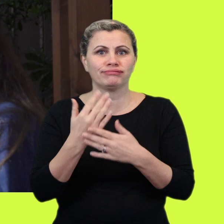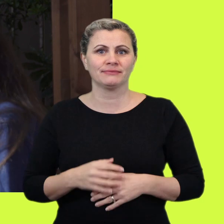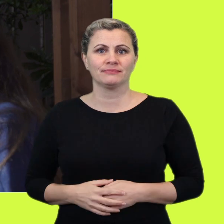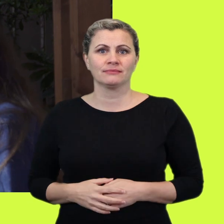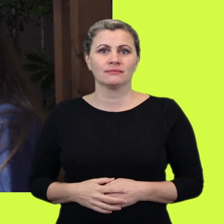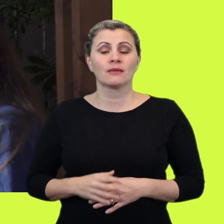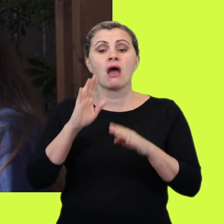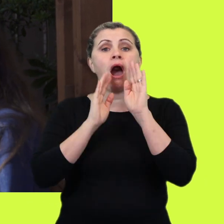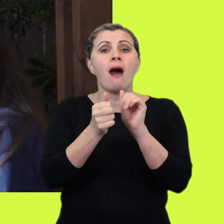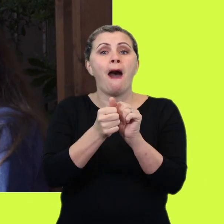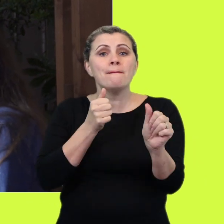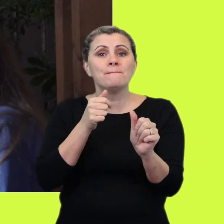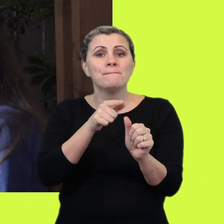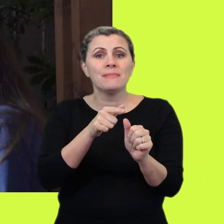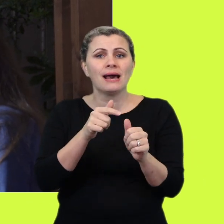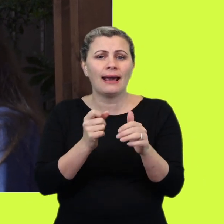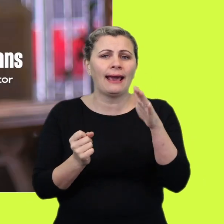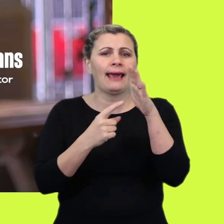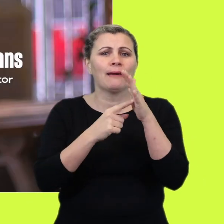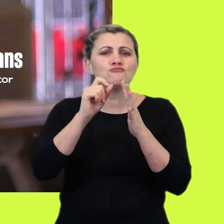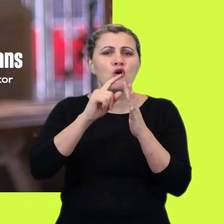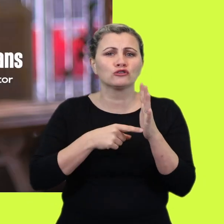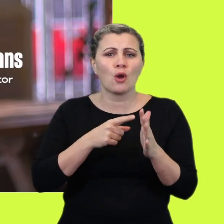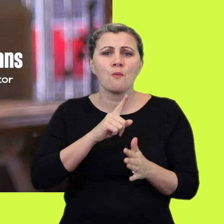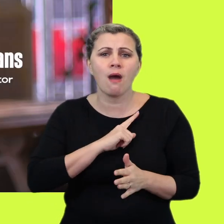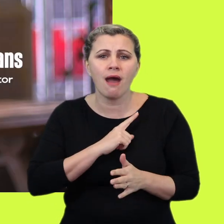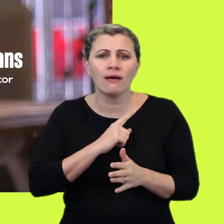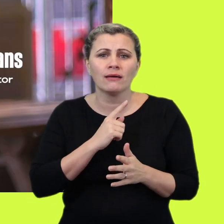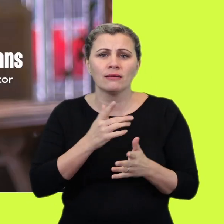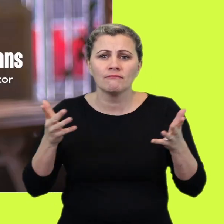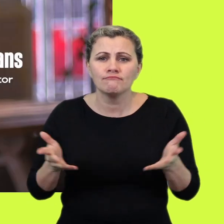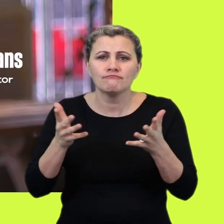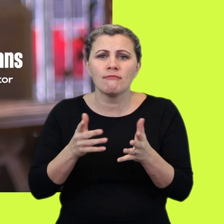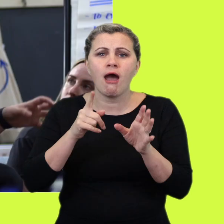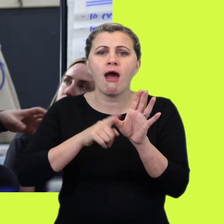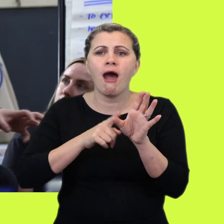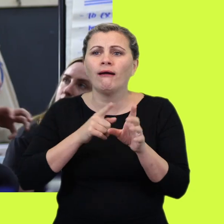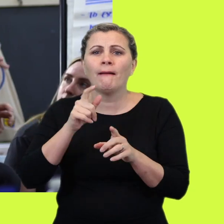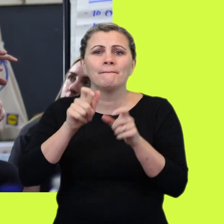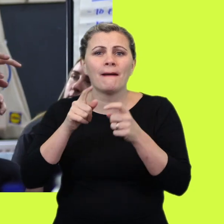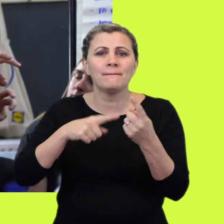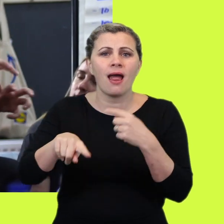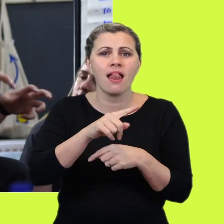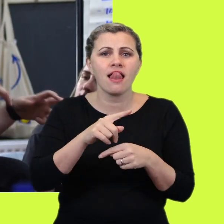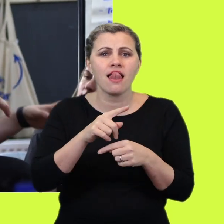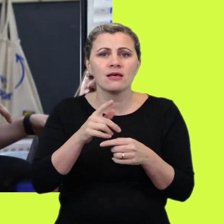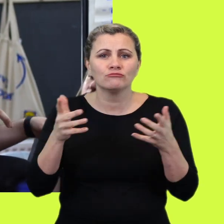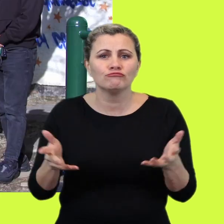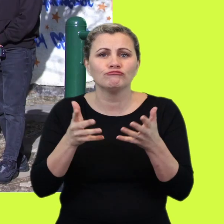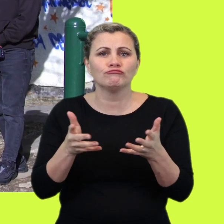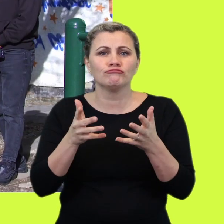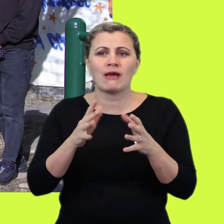Mae'r cwmni ifanc yn rhan allweddol o'r prosiect gan ei fod yn rhoi lleisiau a deheuadau pobl ifanc wrth wraidd pob dim da ni'n